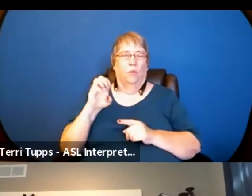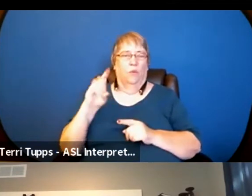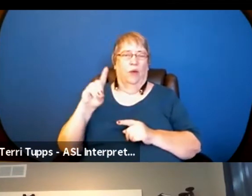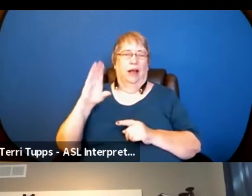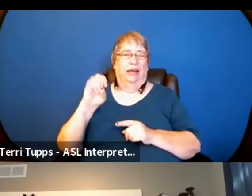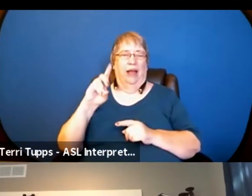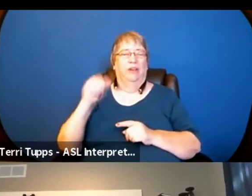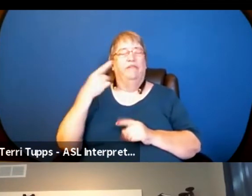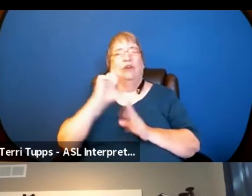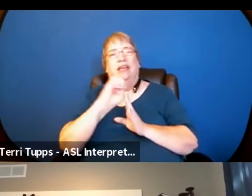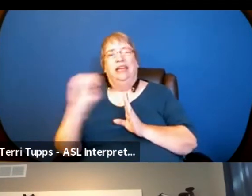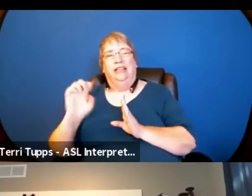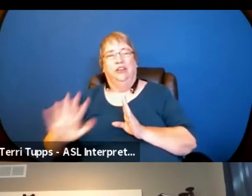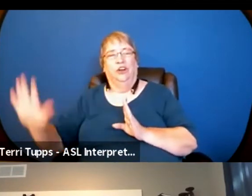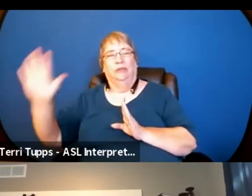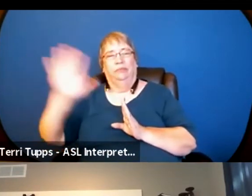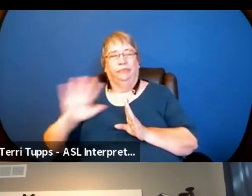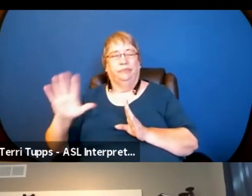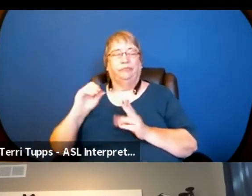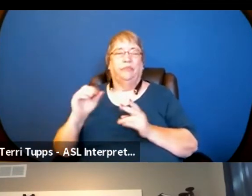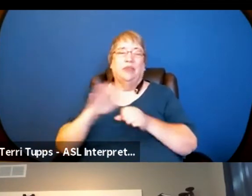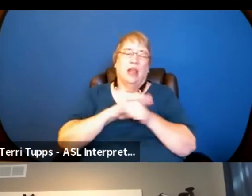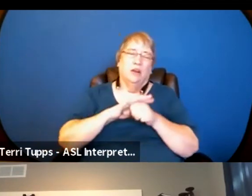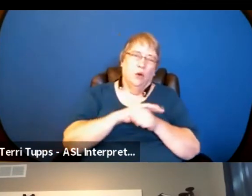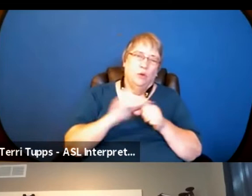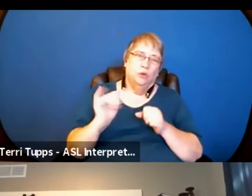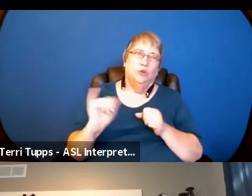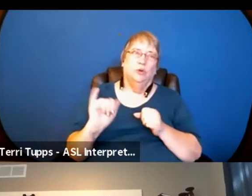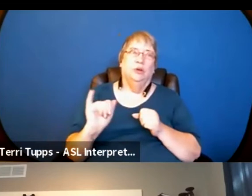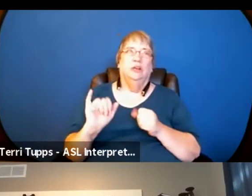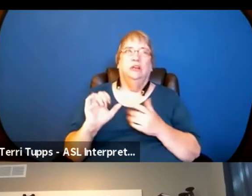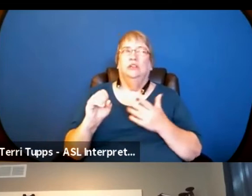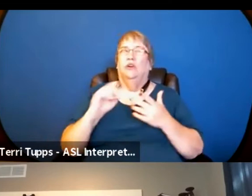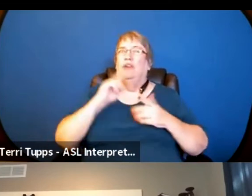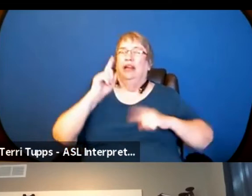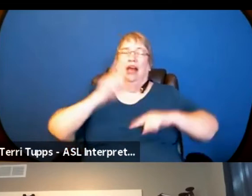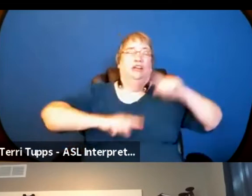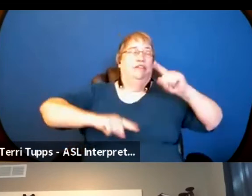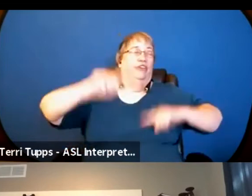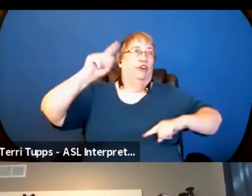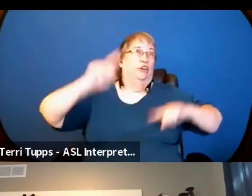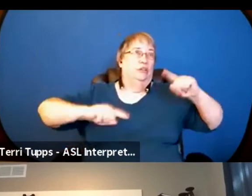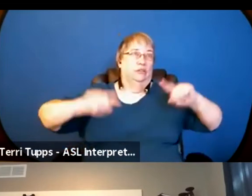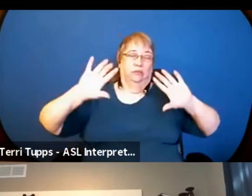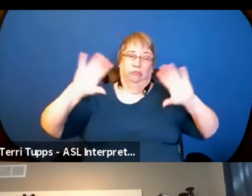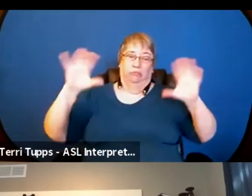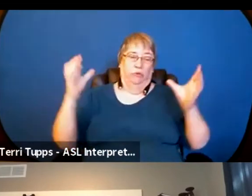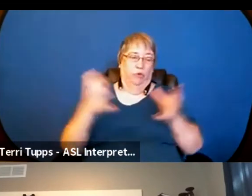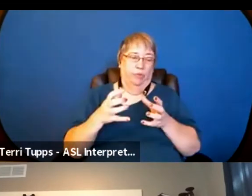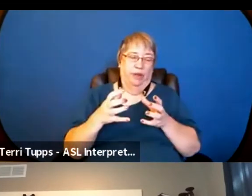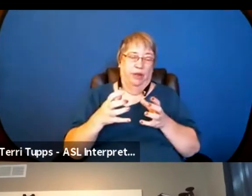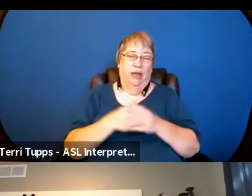Eastern Plains and some local representation as well. So it really was a diverse mix up, as well as